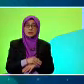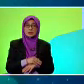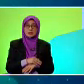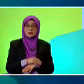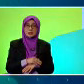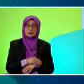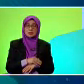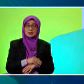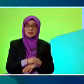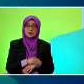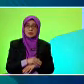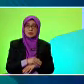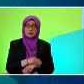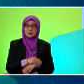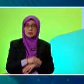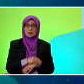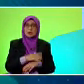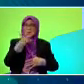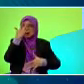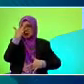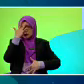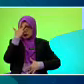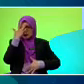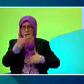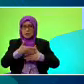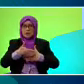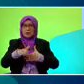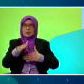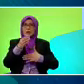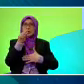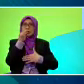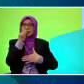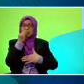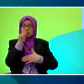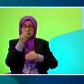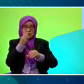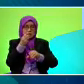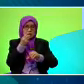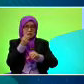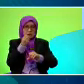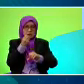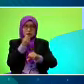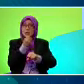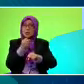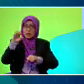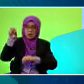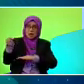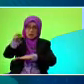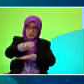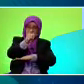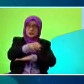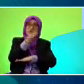Algae. Algae can cause illness after consuming seafood contaminated with toxins such as neurotoxic